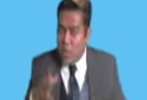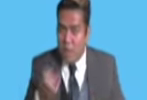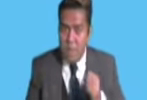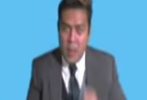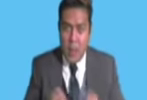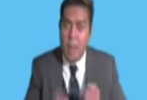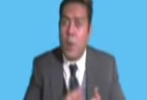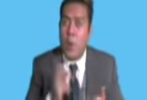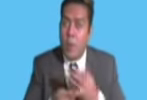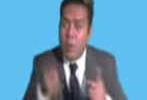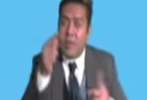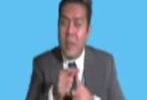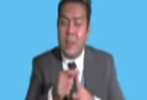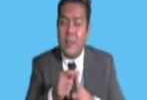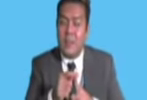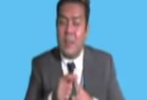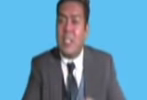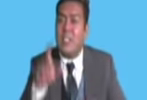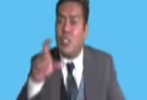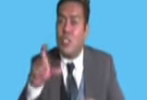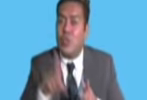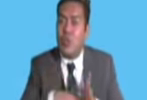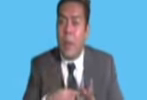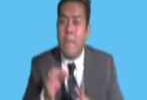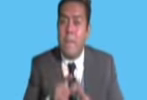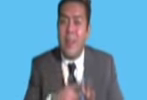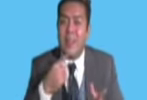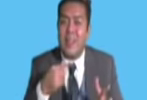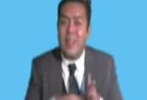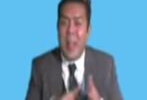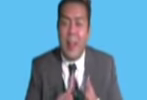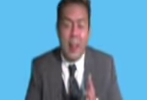the target beneficiary, CJ Patel, and not our children.